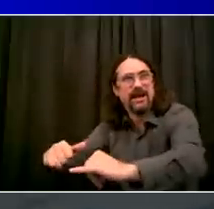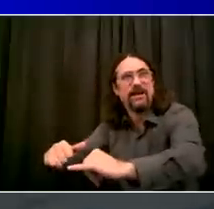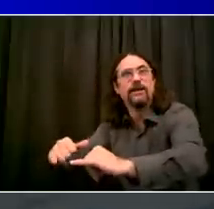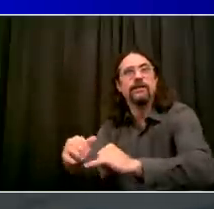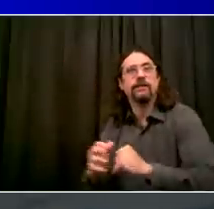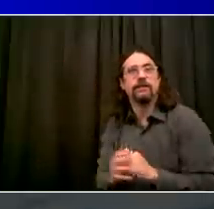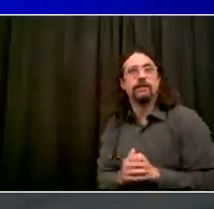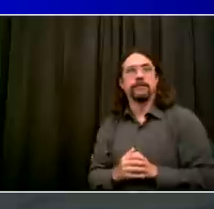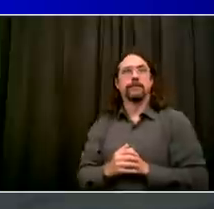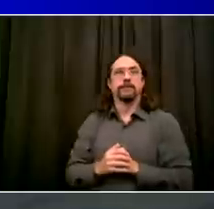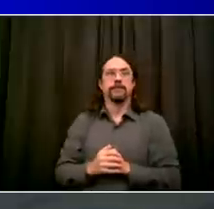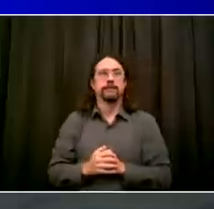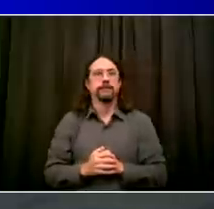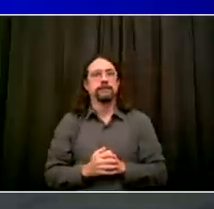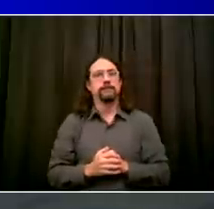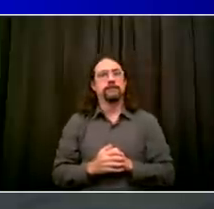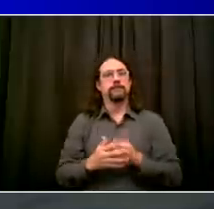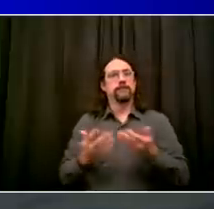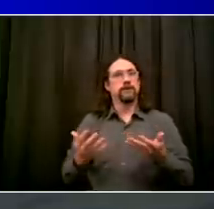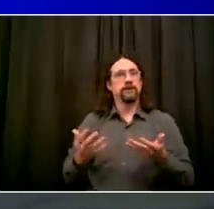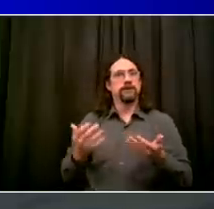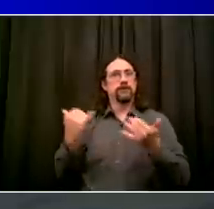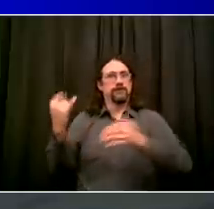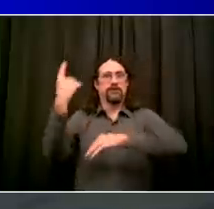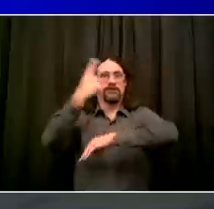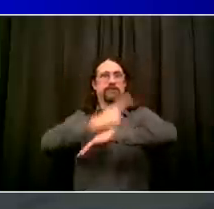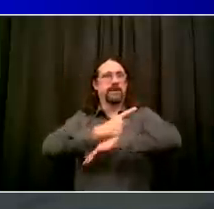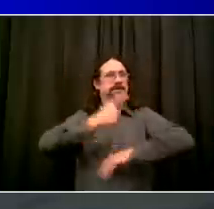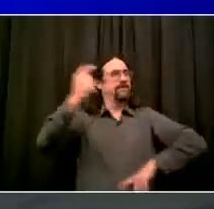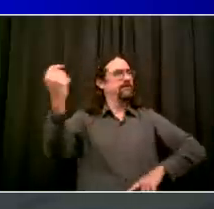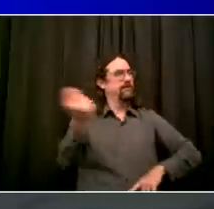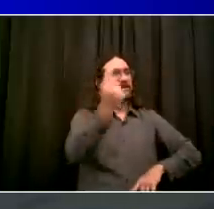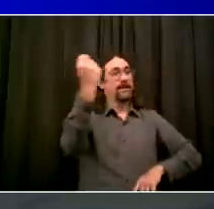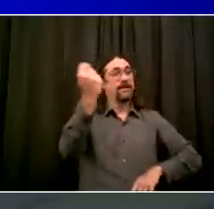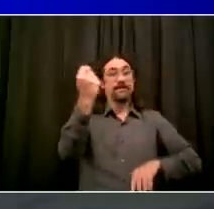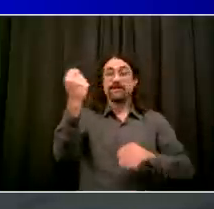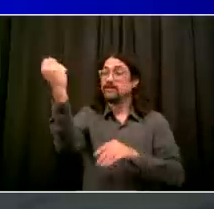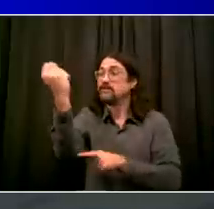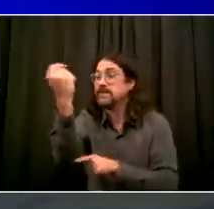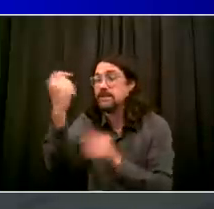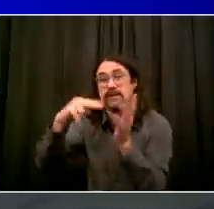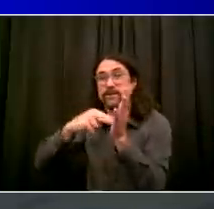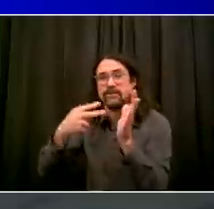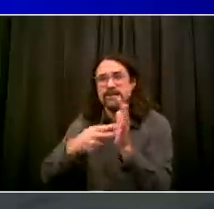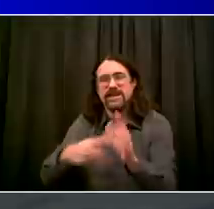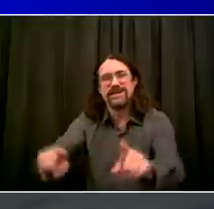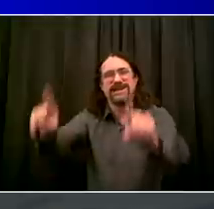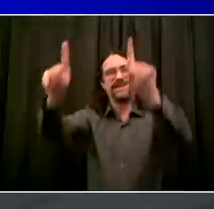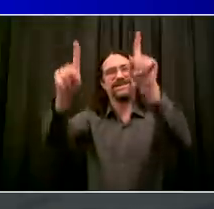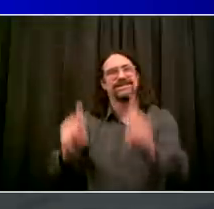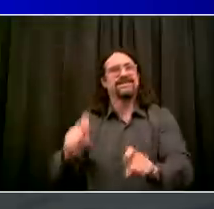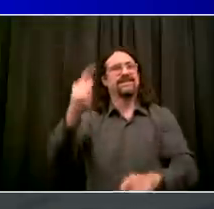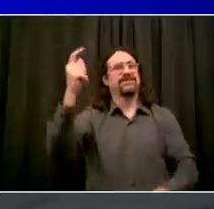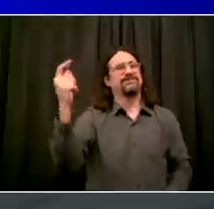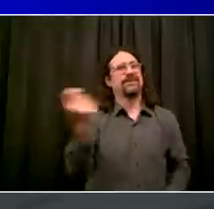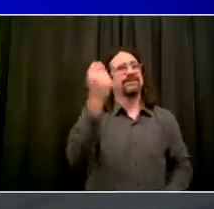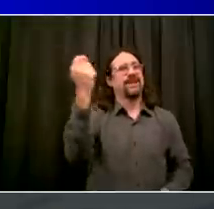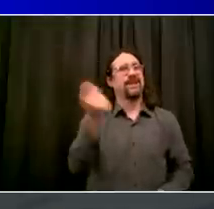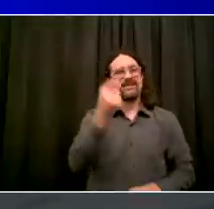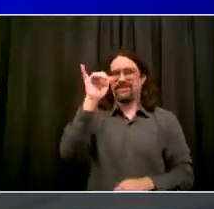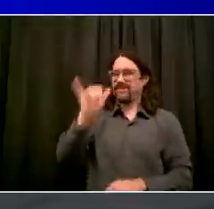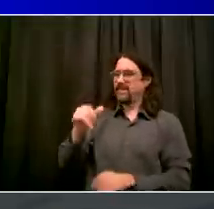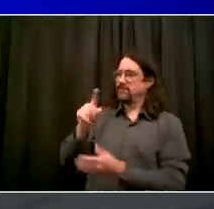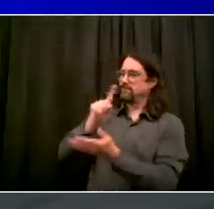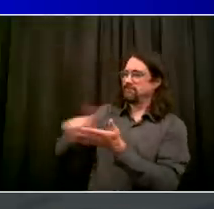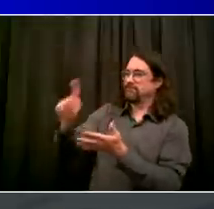can say it, you know, so many times, you cannot say it enough times because there's still a huge number of New Yorkers who have never been tested even once. It